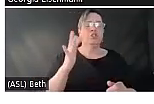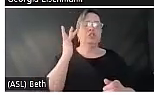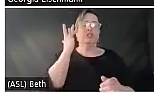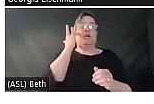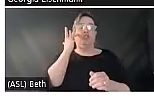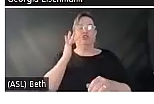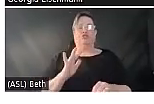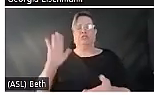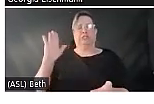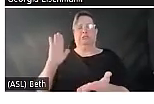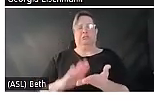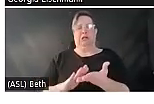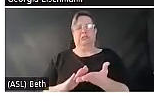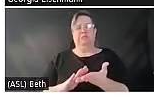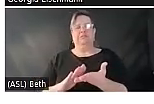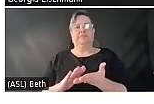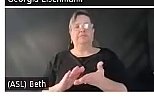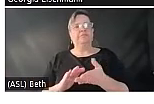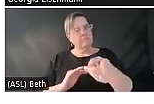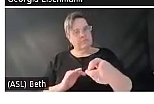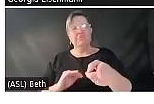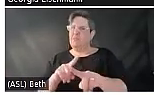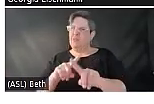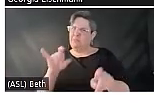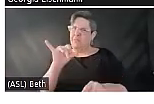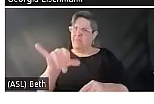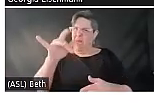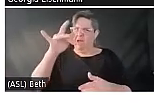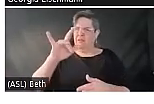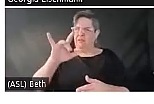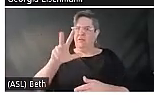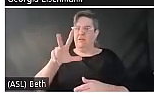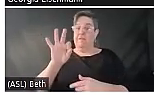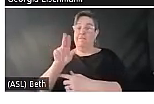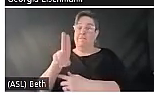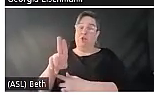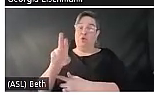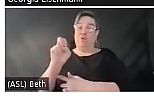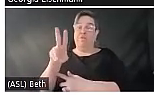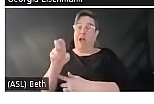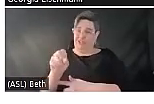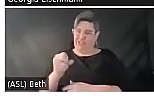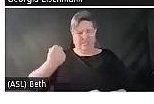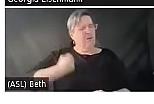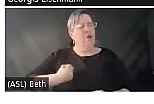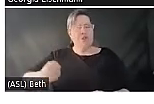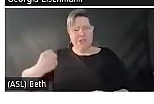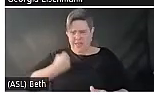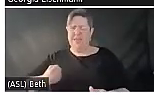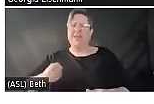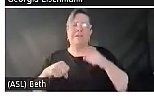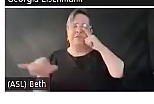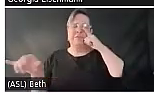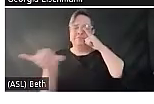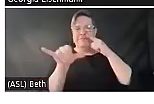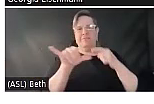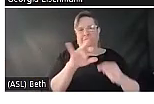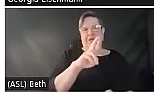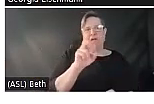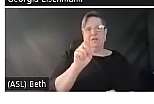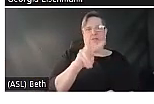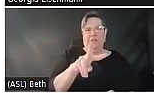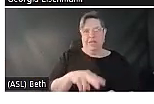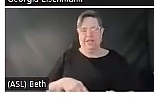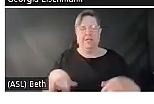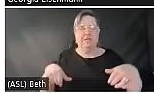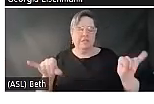is not as hardy as the RSV virus. So while, yes, we always say, because we can't tell which one is there, we want to clean surfaces,